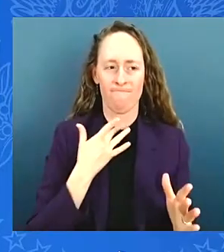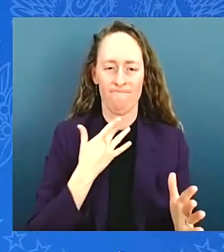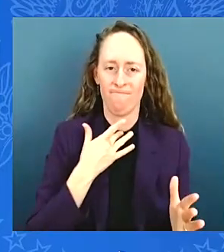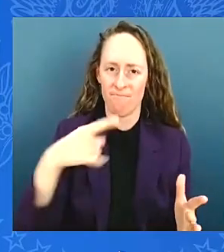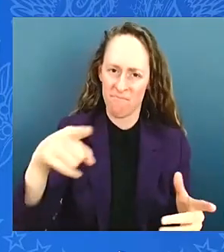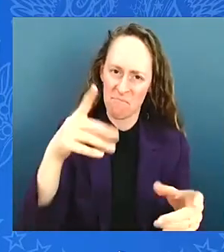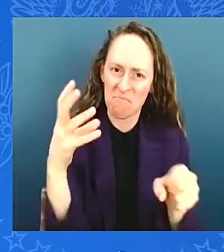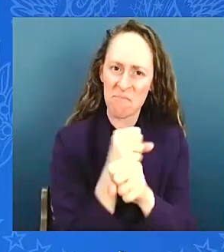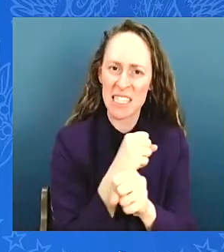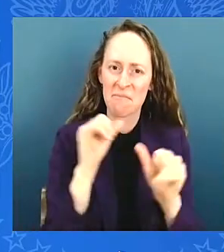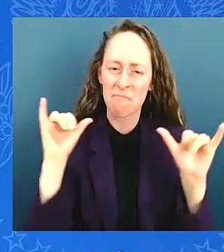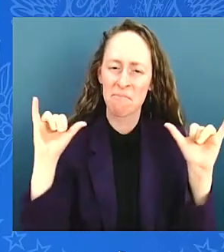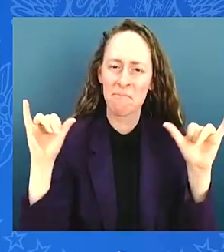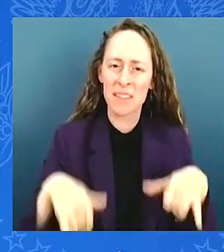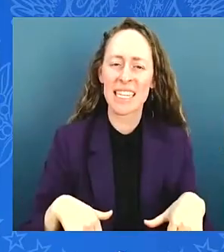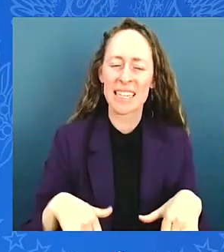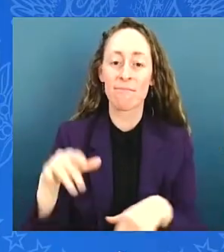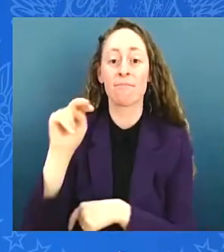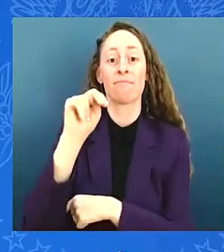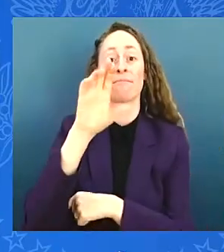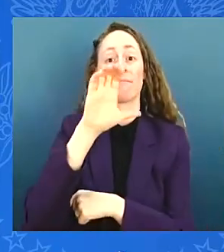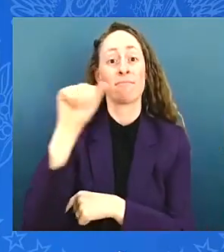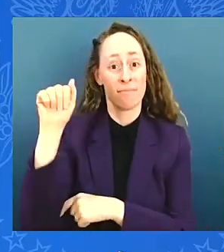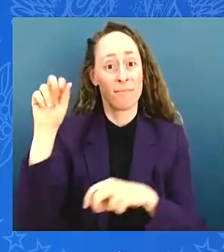of 23 points. You won those games.